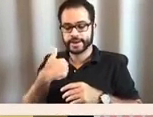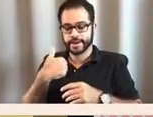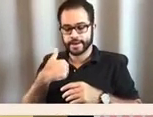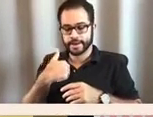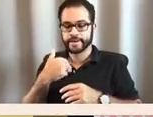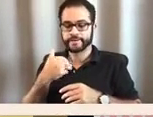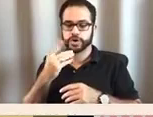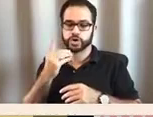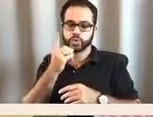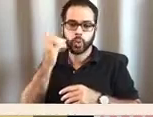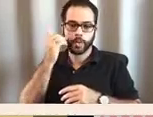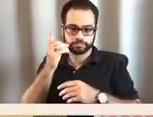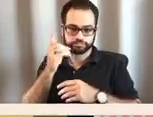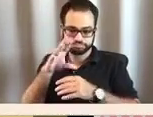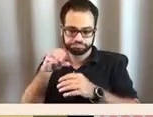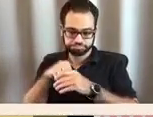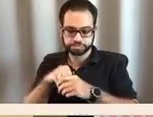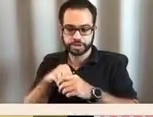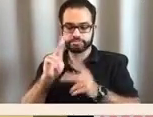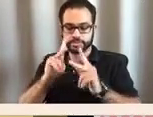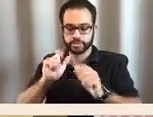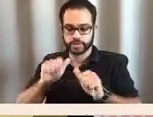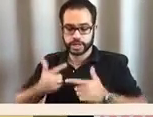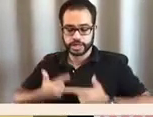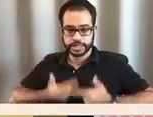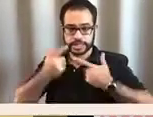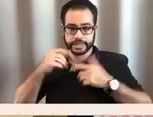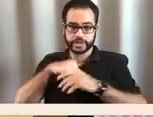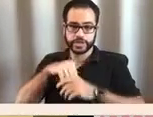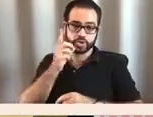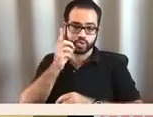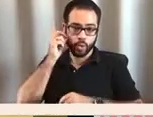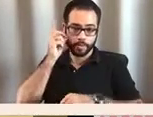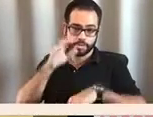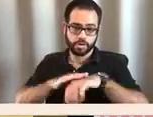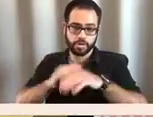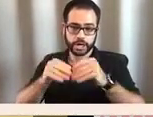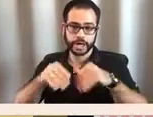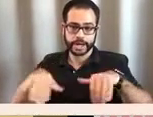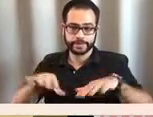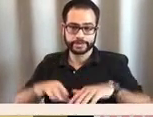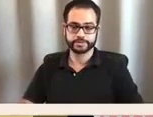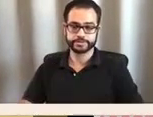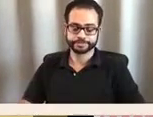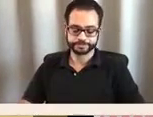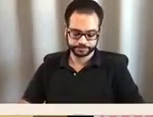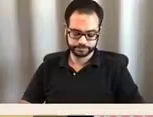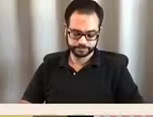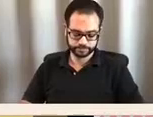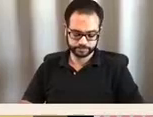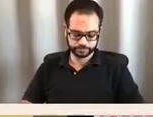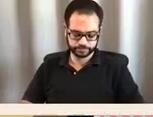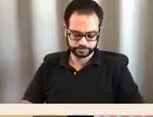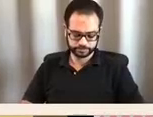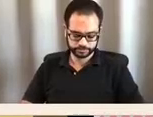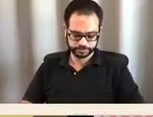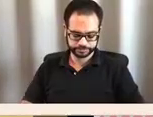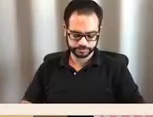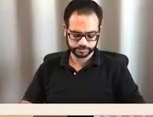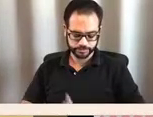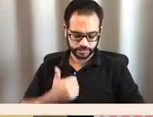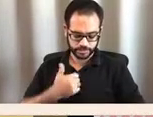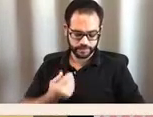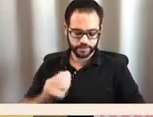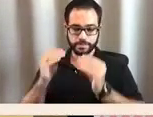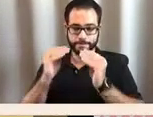has a residential component where students can live in the dorms on campus. So here's some more information on Santa